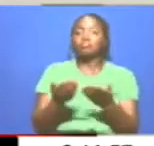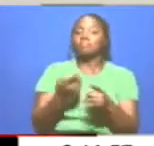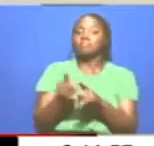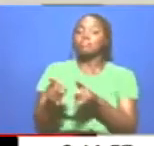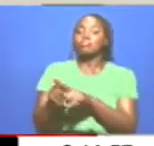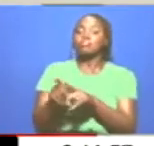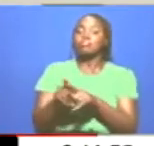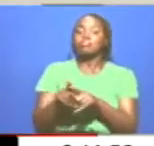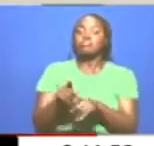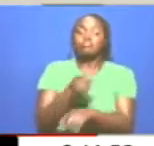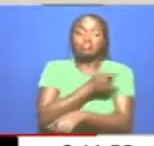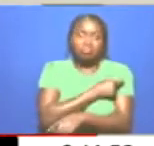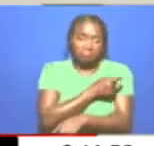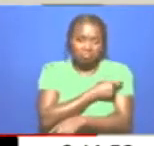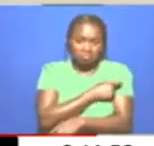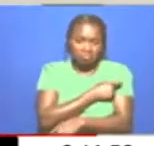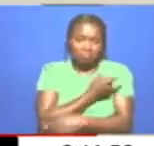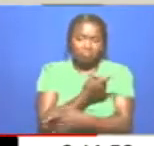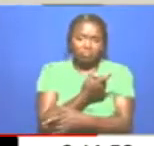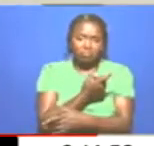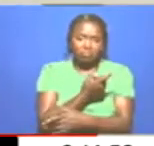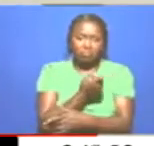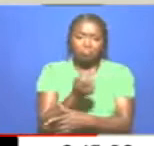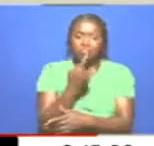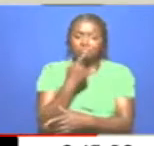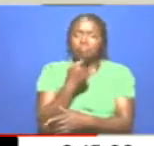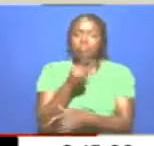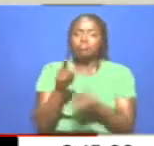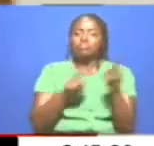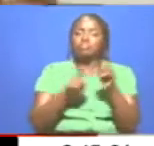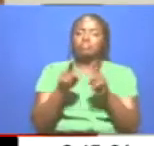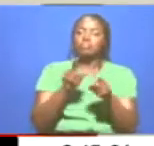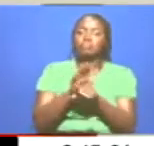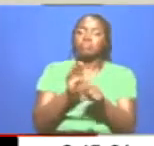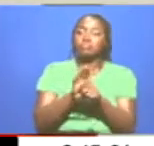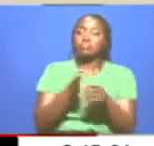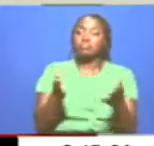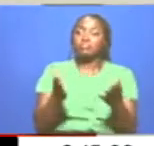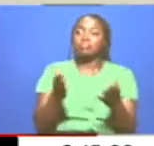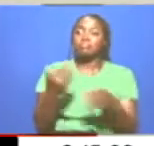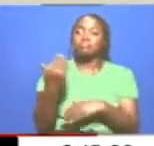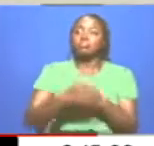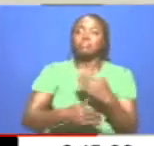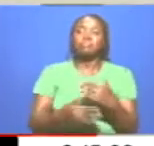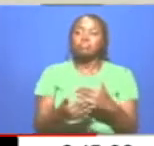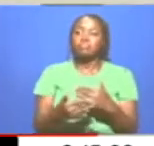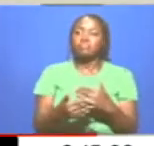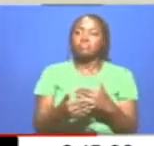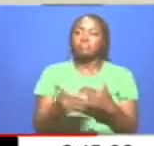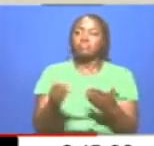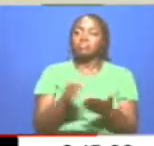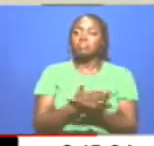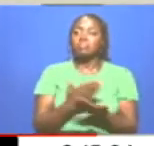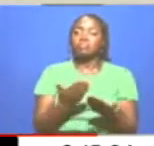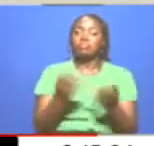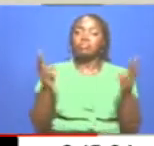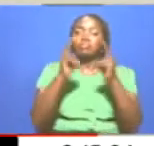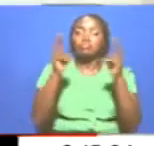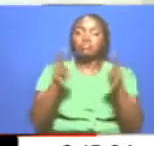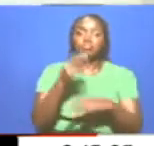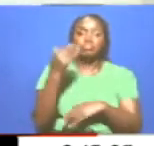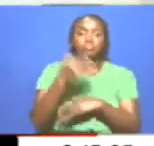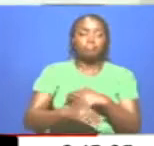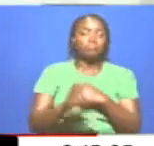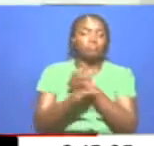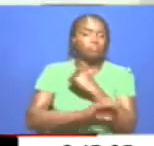tourism, considering that a lot of the counties here are actually on the borders of some of or the international borders of our